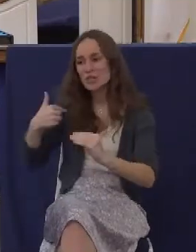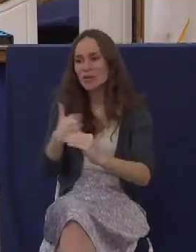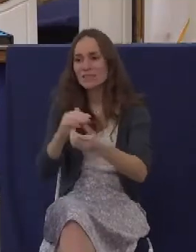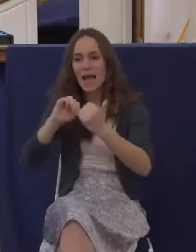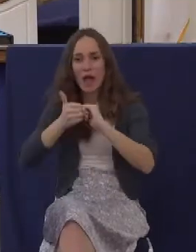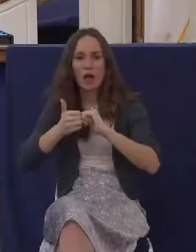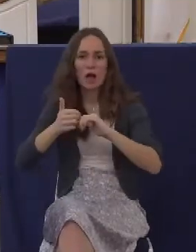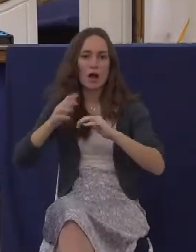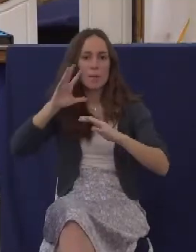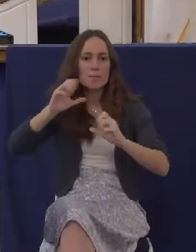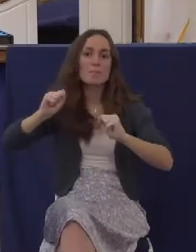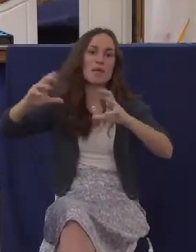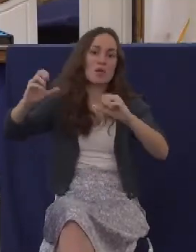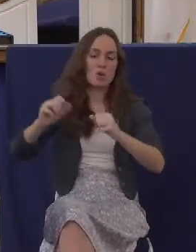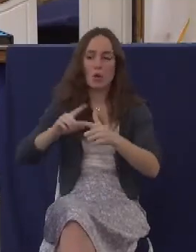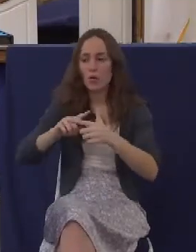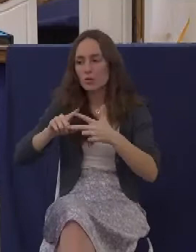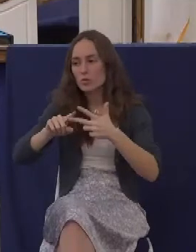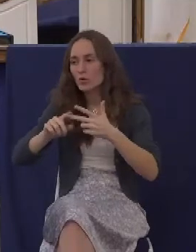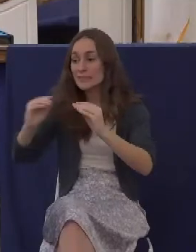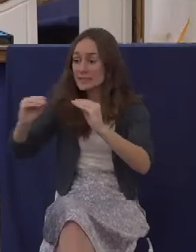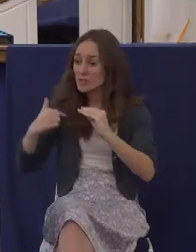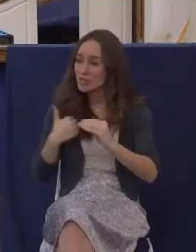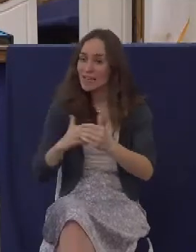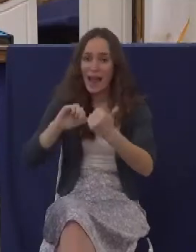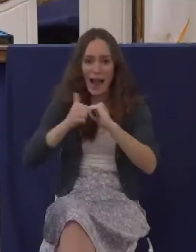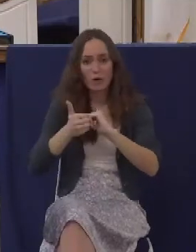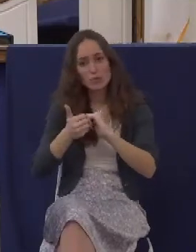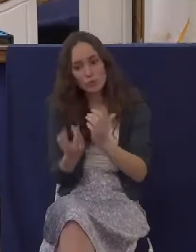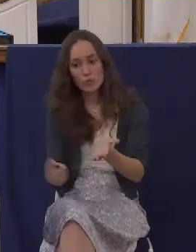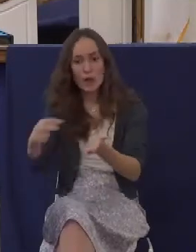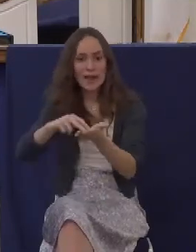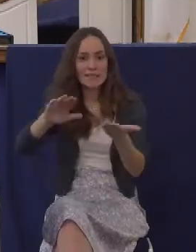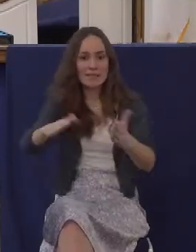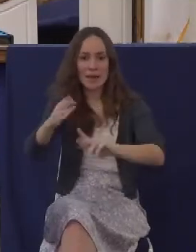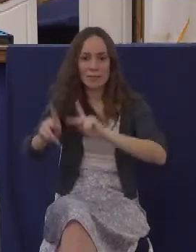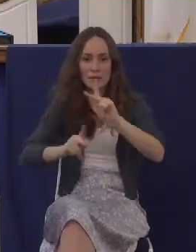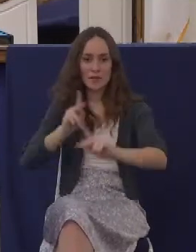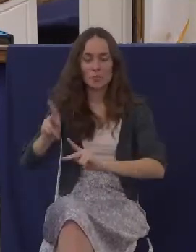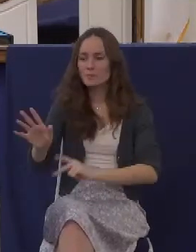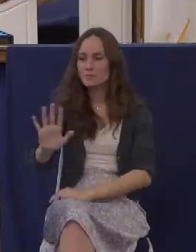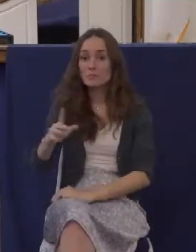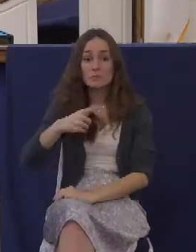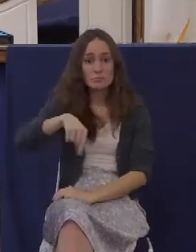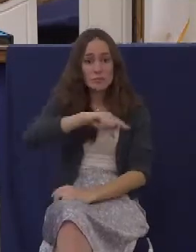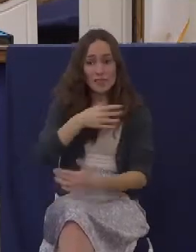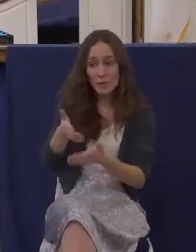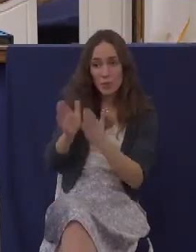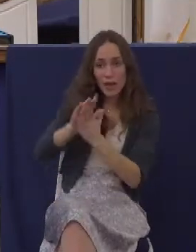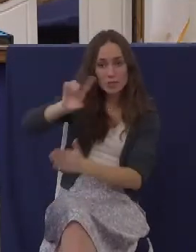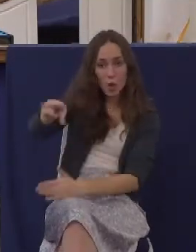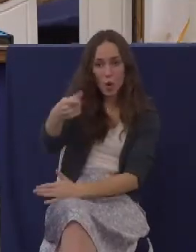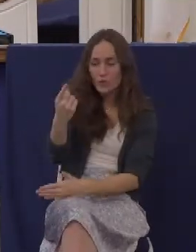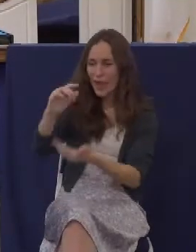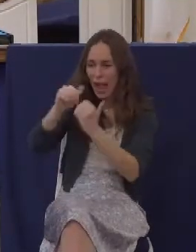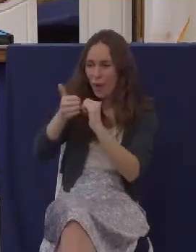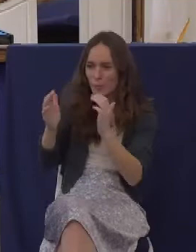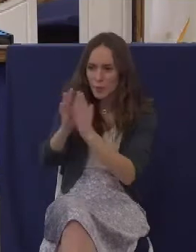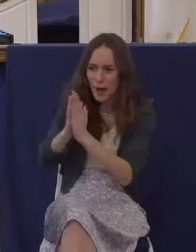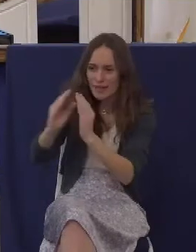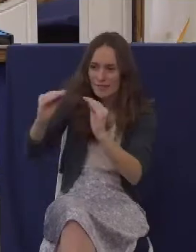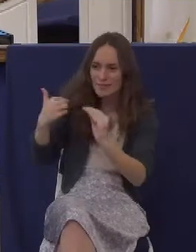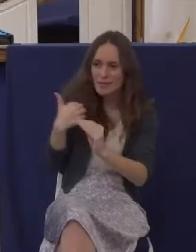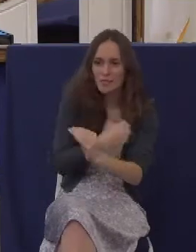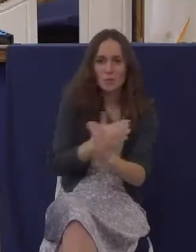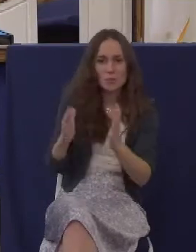raise the dead. There was something about his prayers that was influential. There was an intimacy about his prayers.